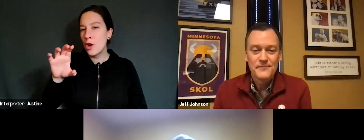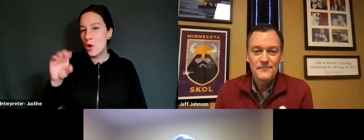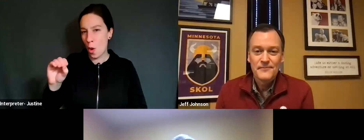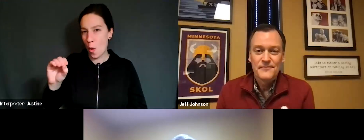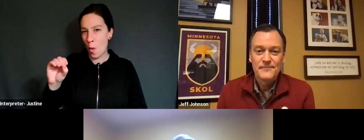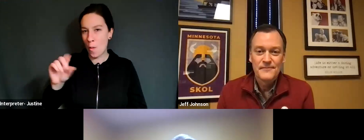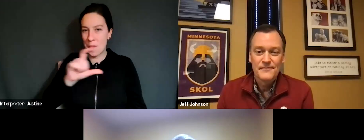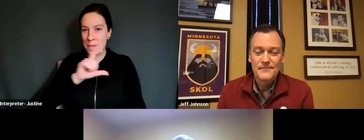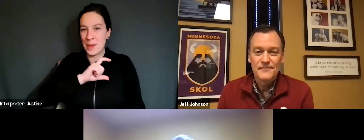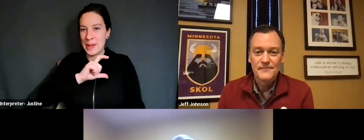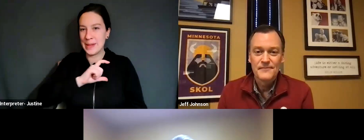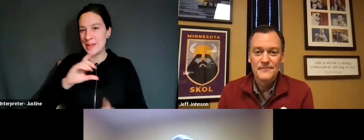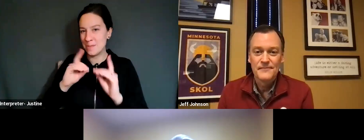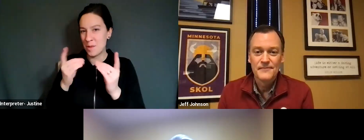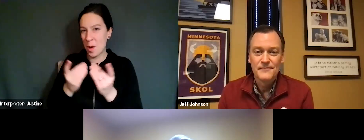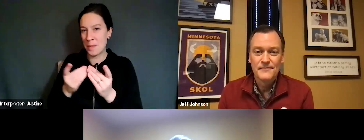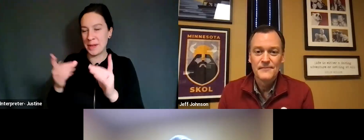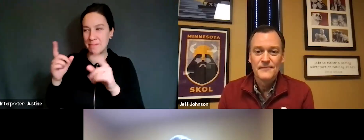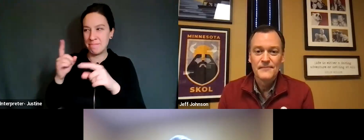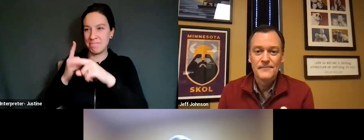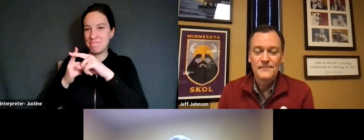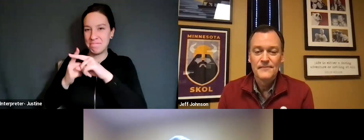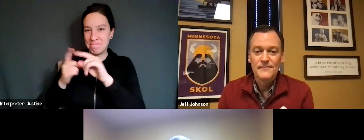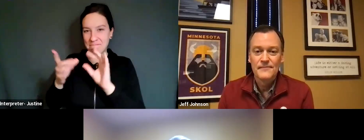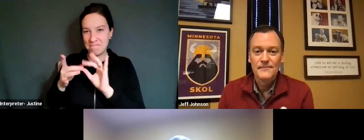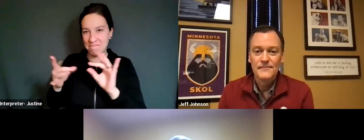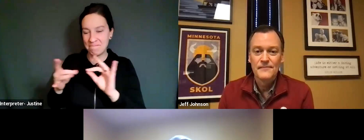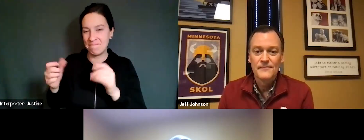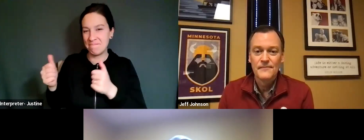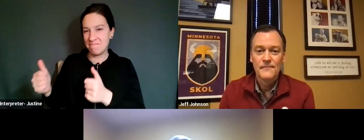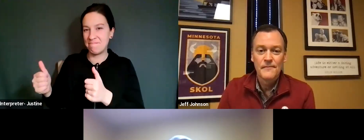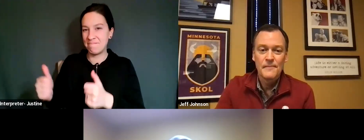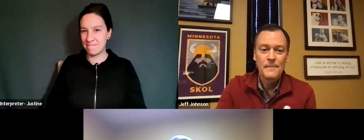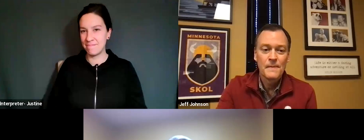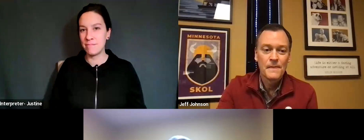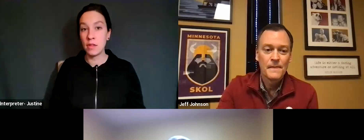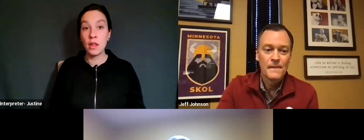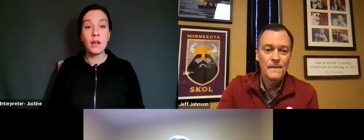positive comment. We love to hear that. So Julianne,